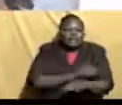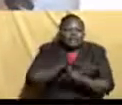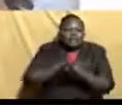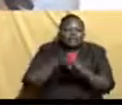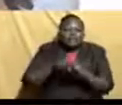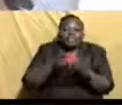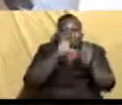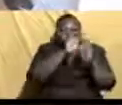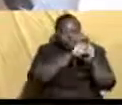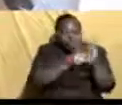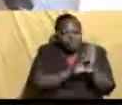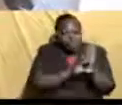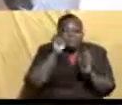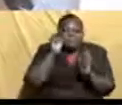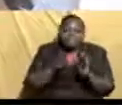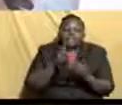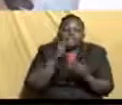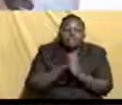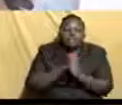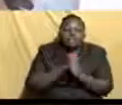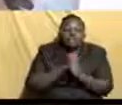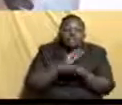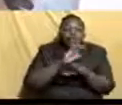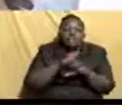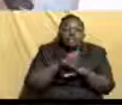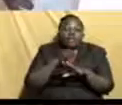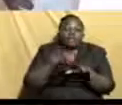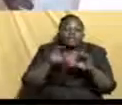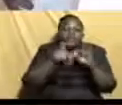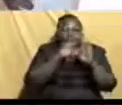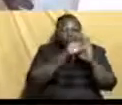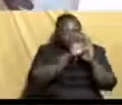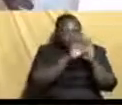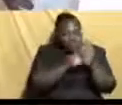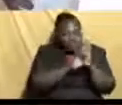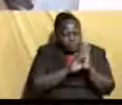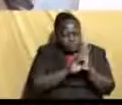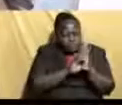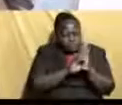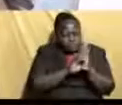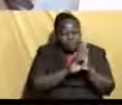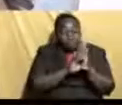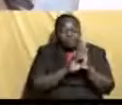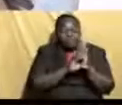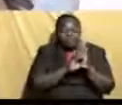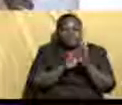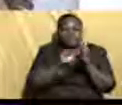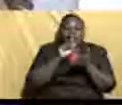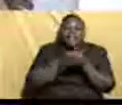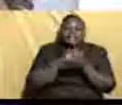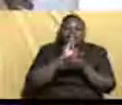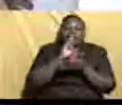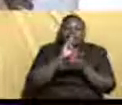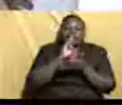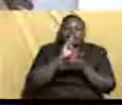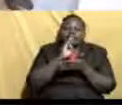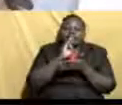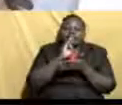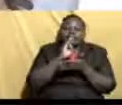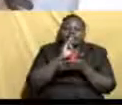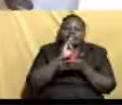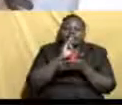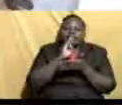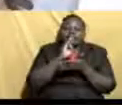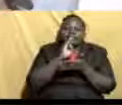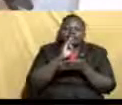constitution must be done or carried out in accordance with this constitution. And that is the remit of Article 1 as per us.